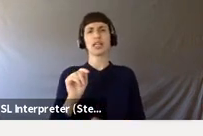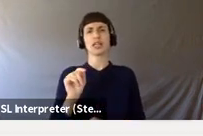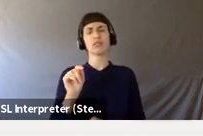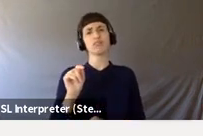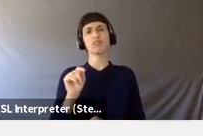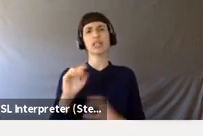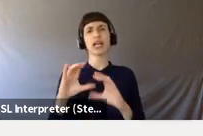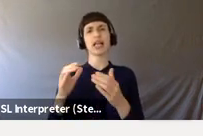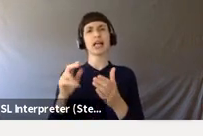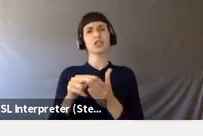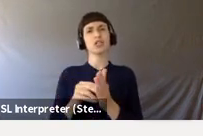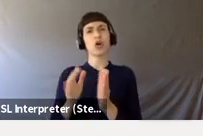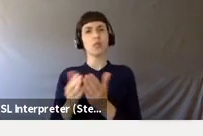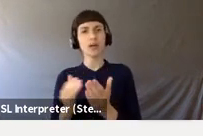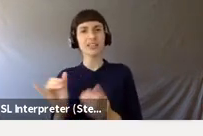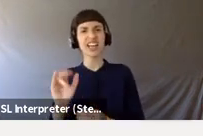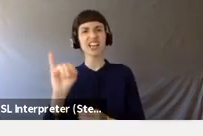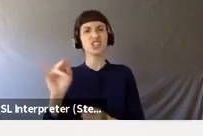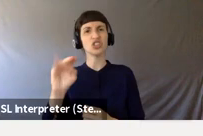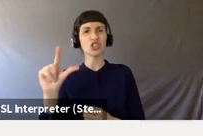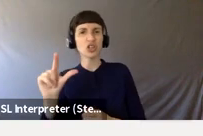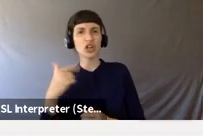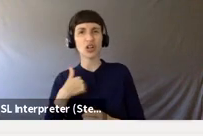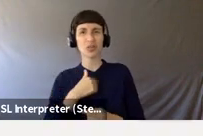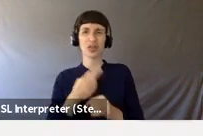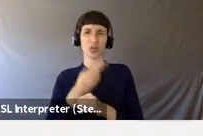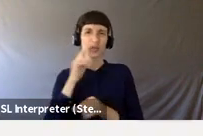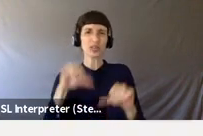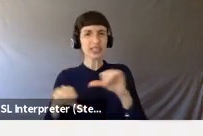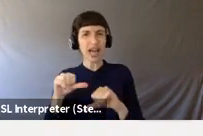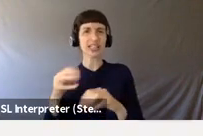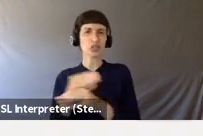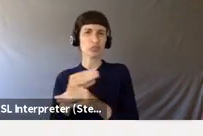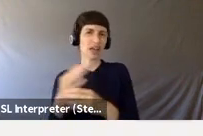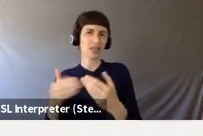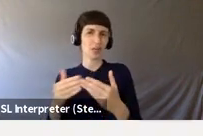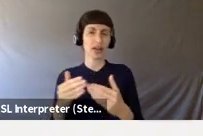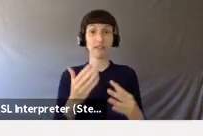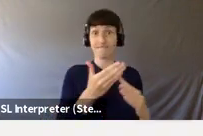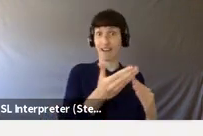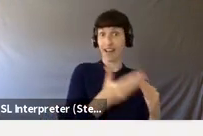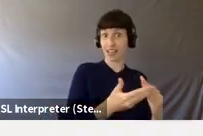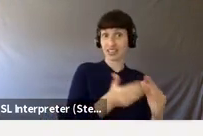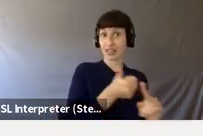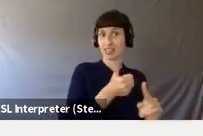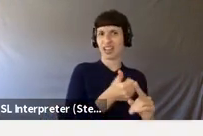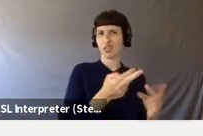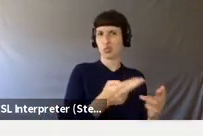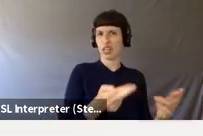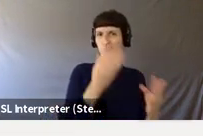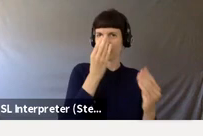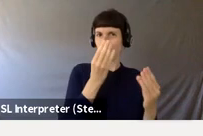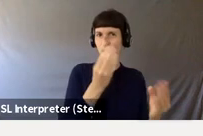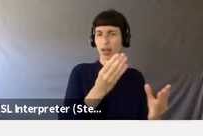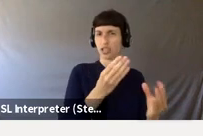that we use for science or mathematics or whatever, and our files are the resources. And now we're going to go into